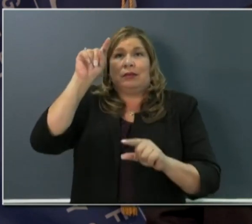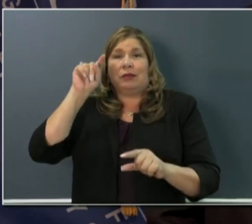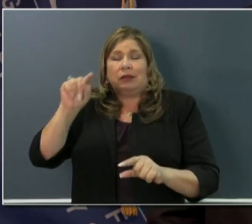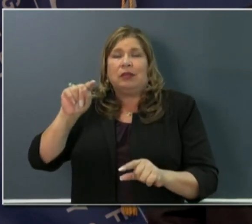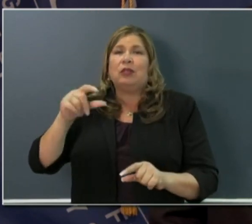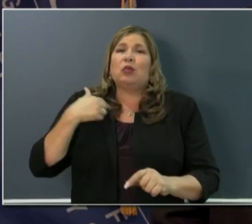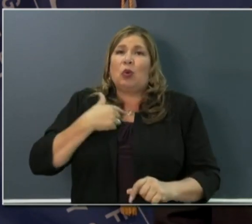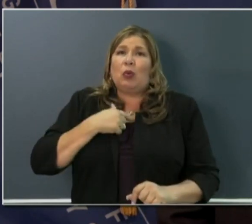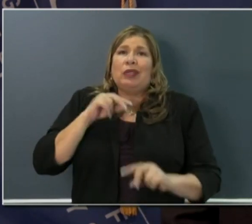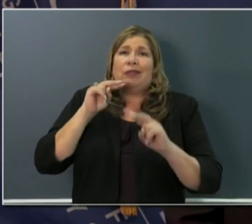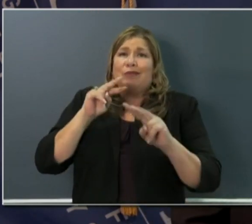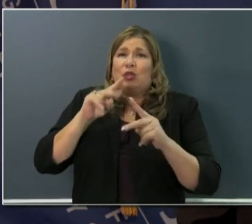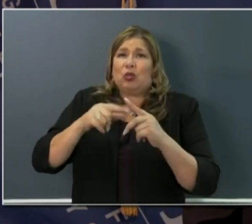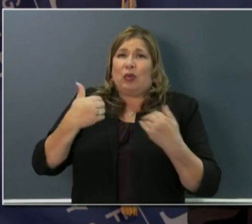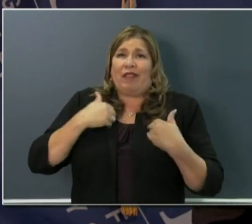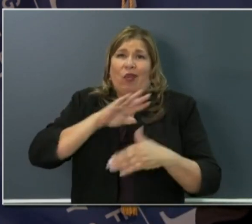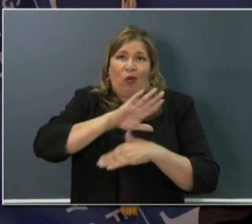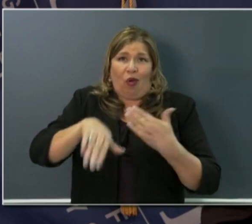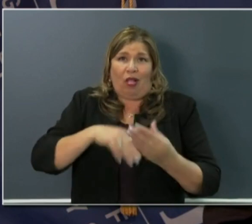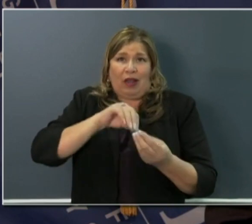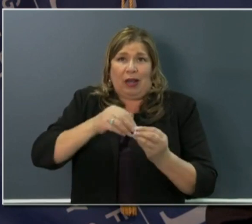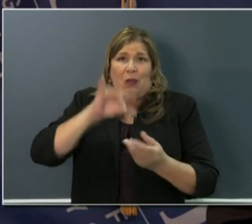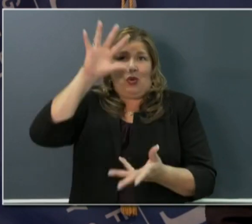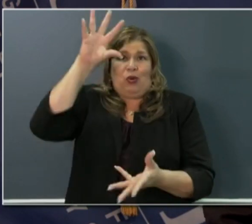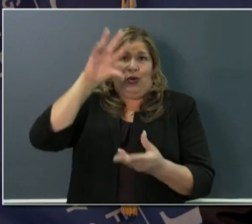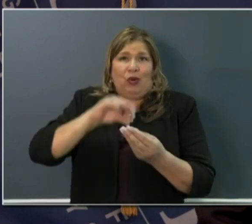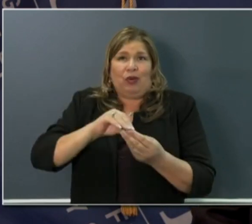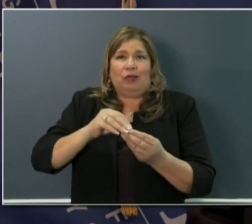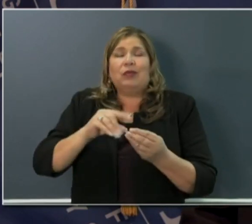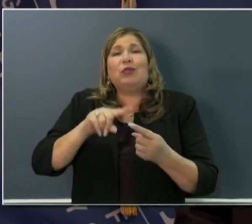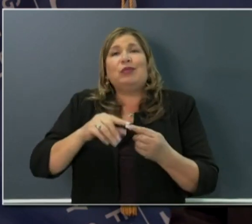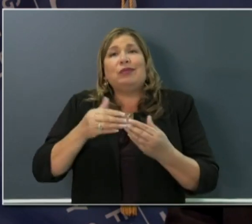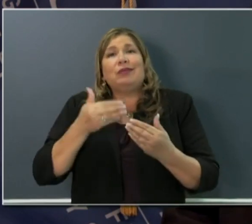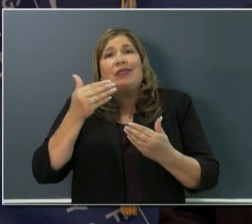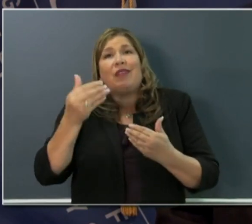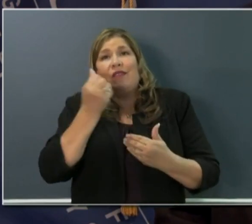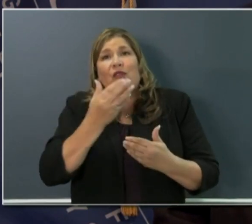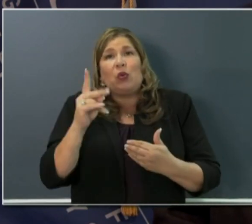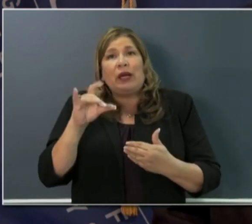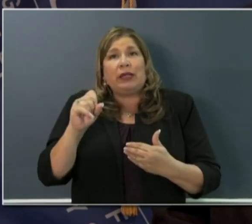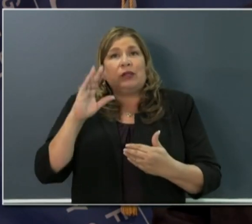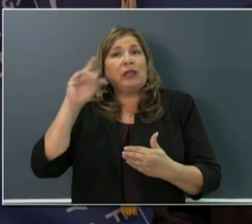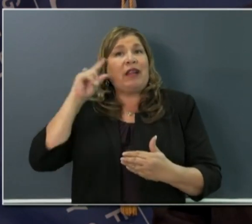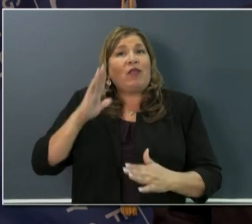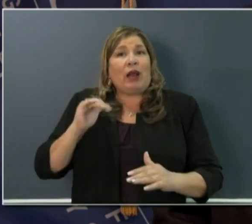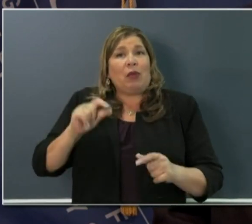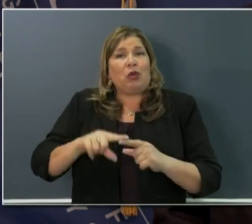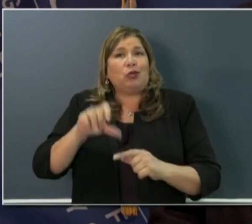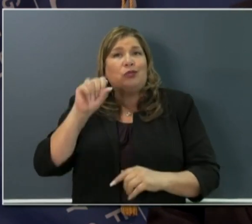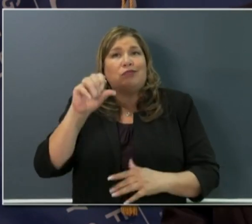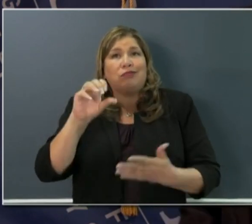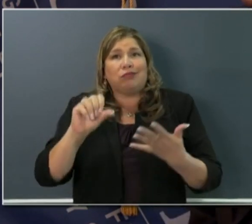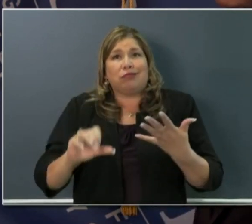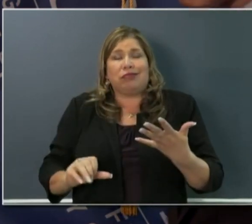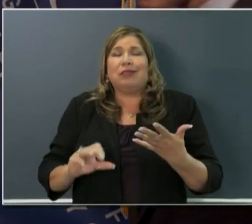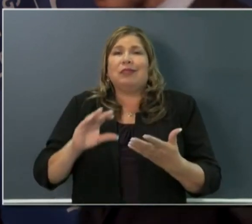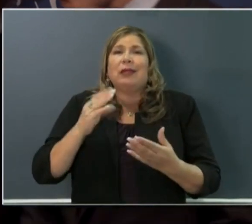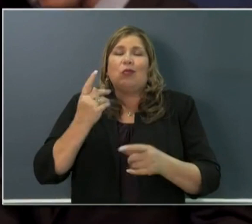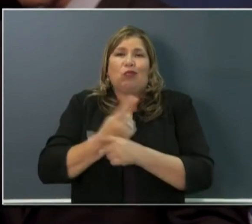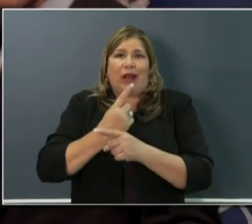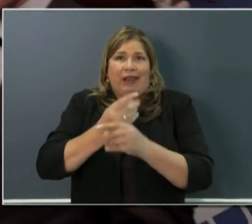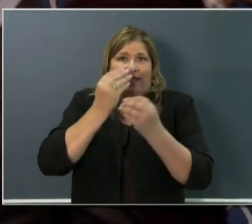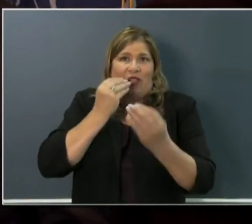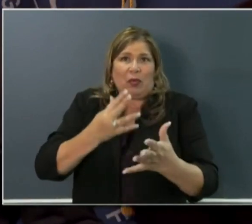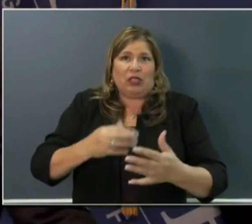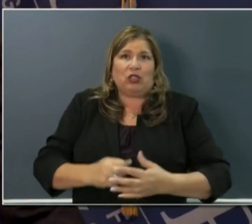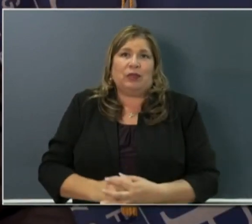partnerships over the course of the next couple of days so the governor can keep the public abreast of the situation in our facilities. Yeah. So we were hoping to